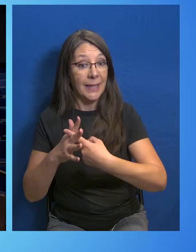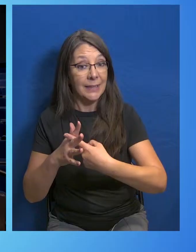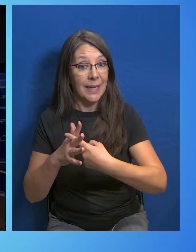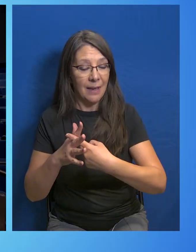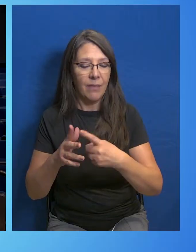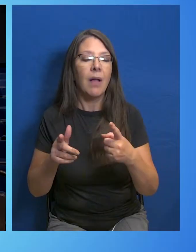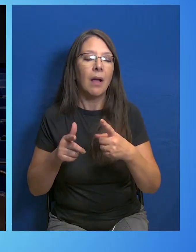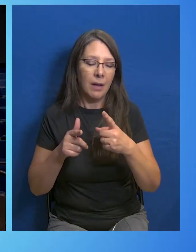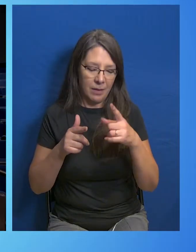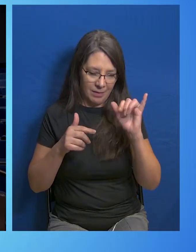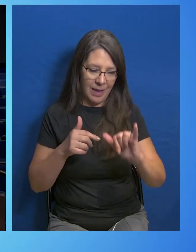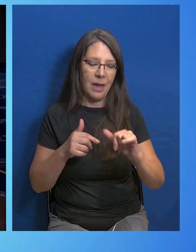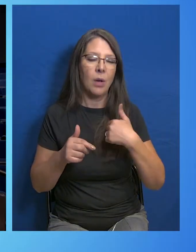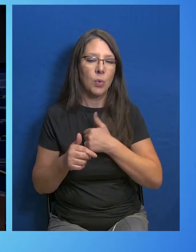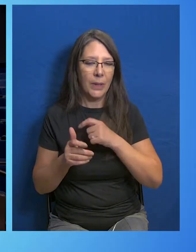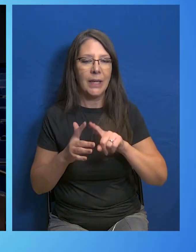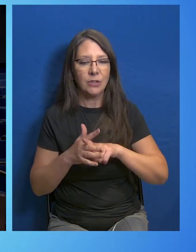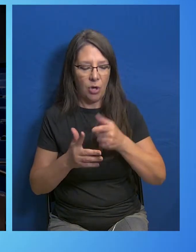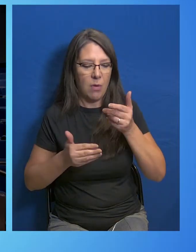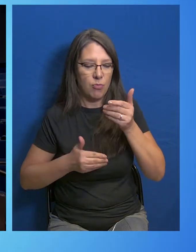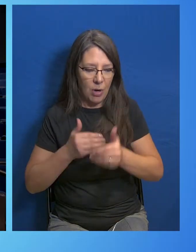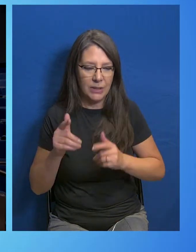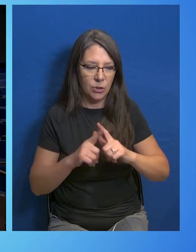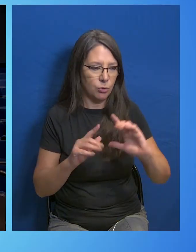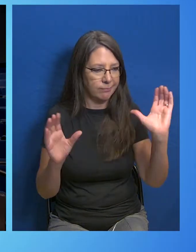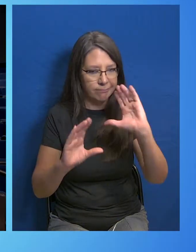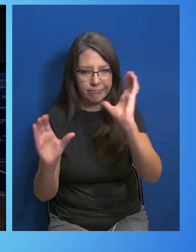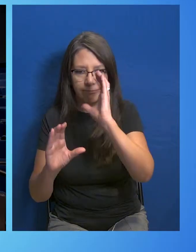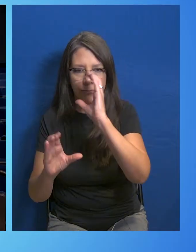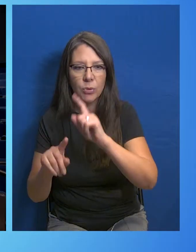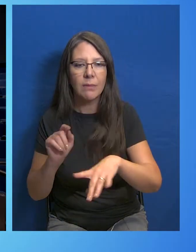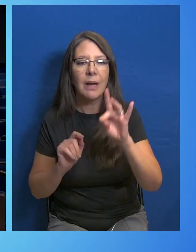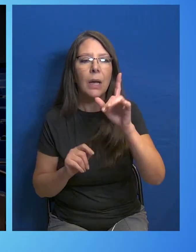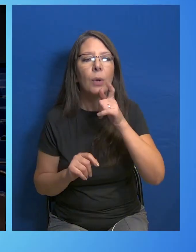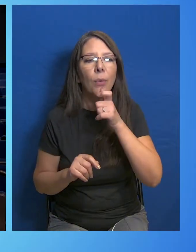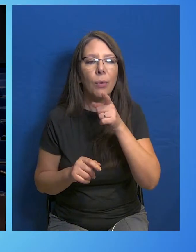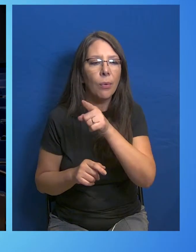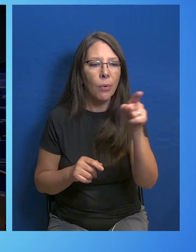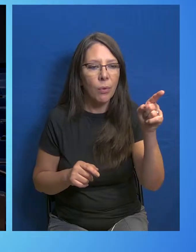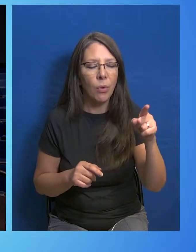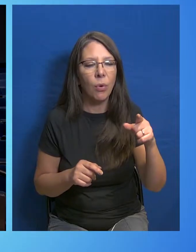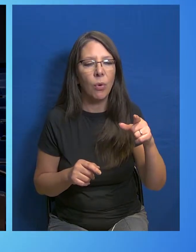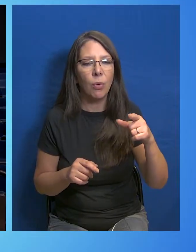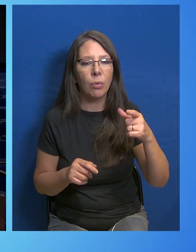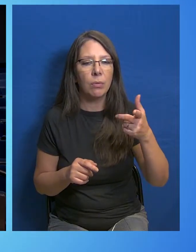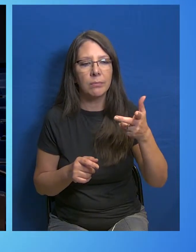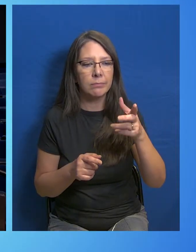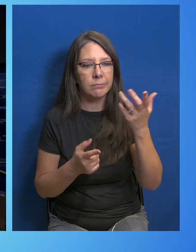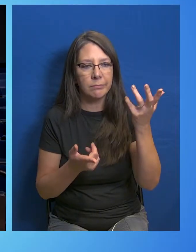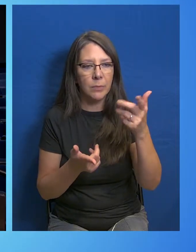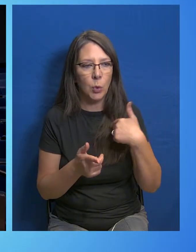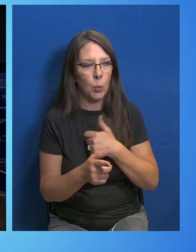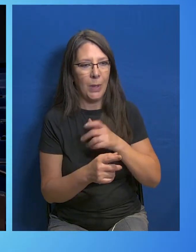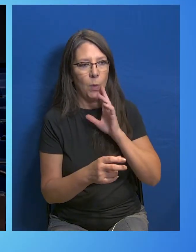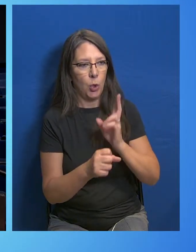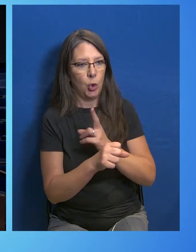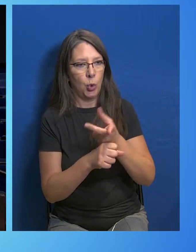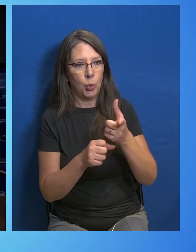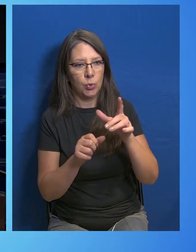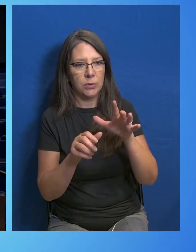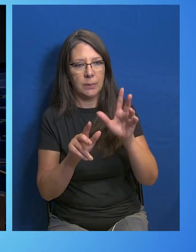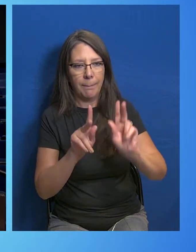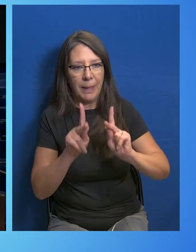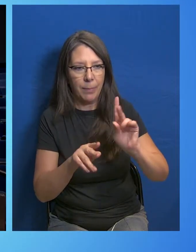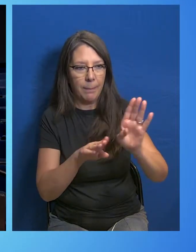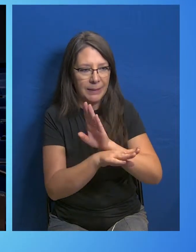moving into a potential procurement process to talk to creditors, to talk banks, et cetera.